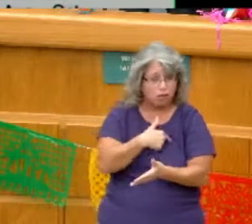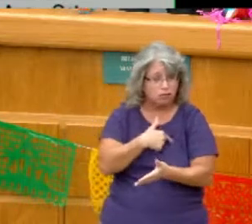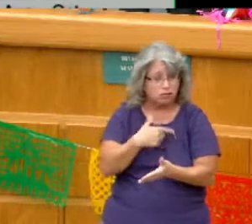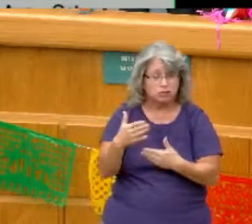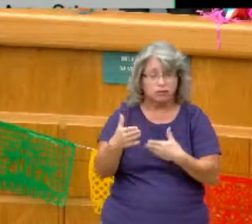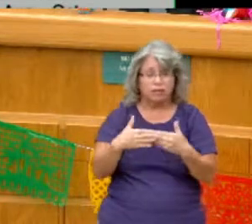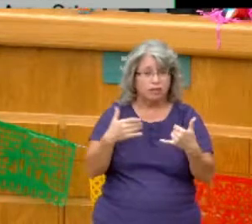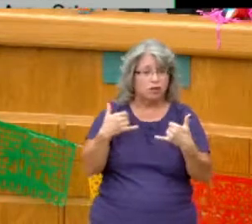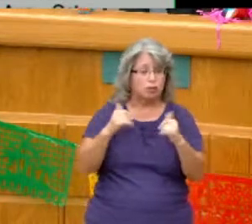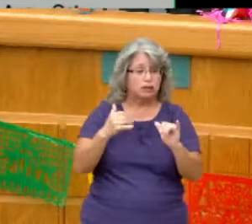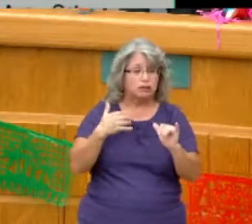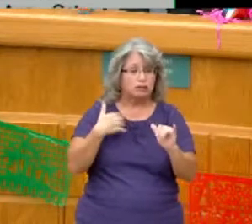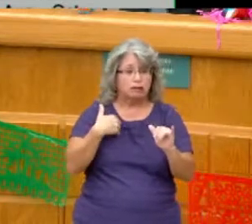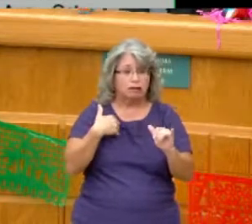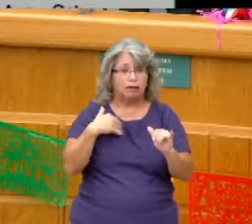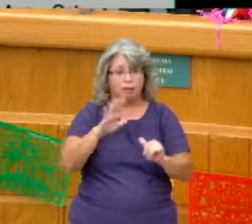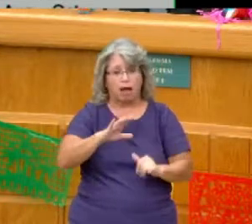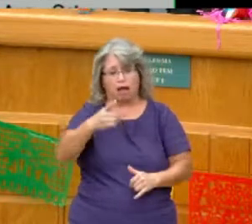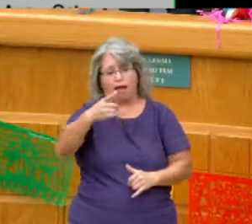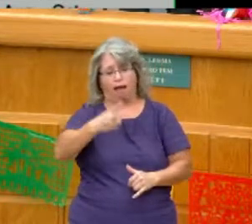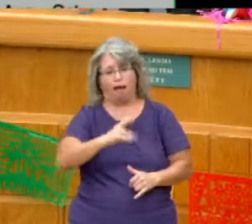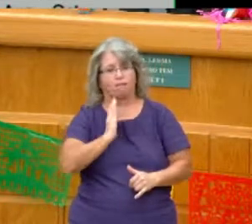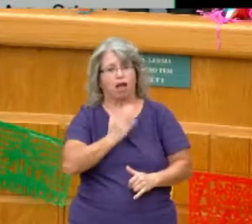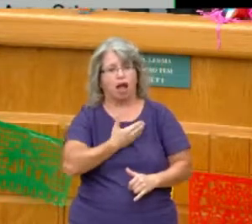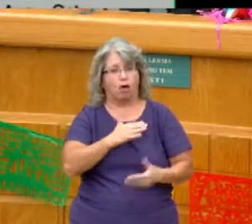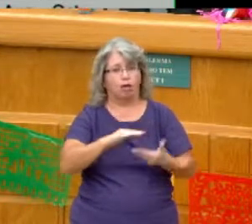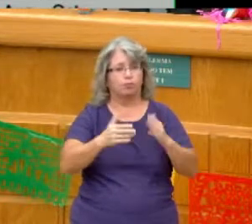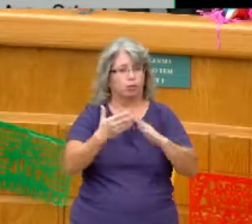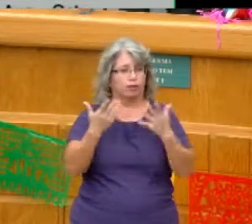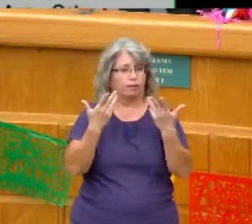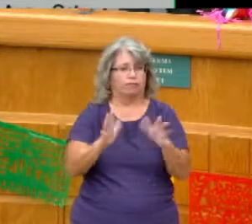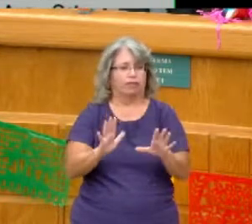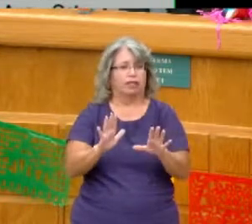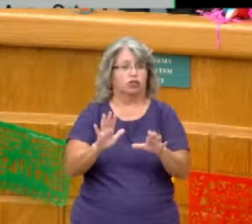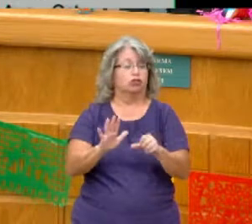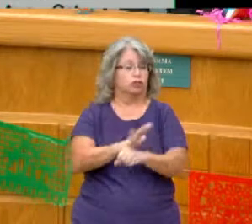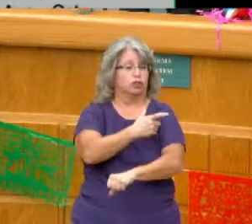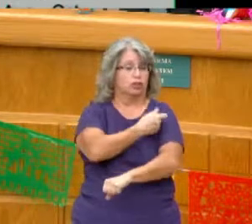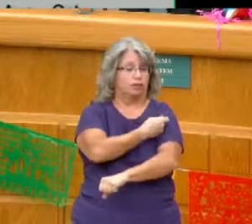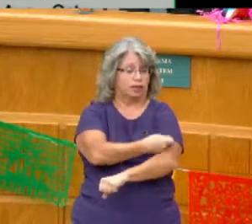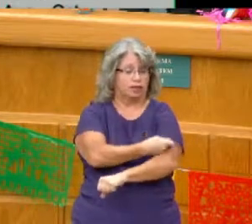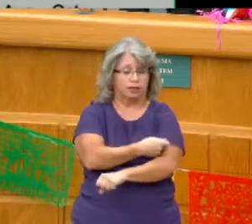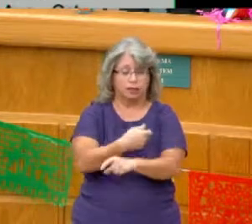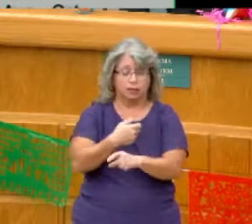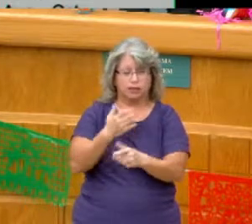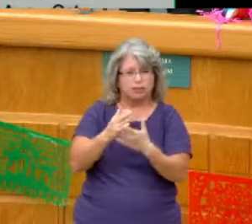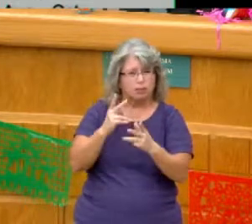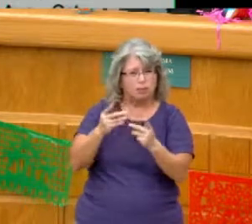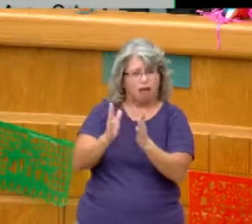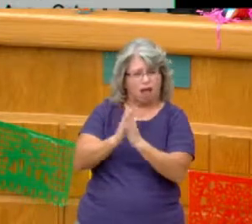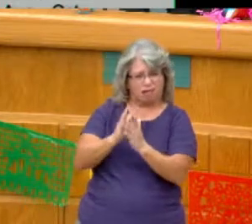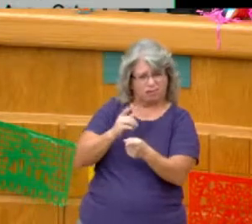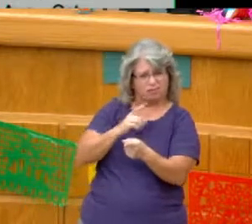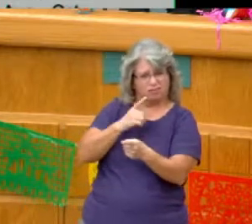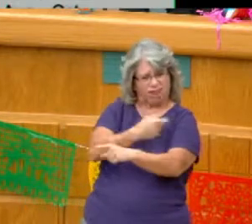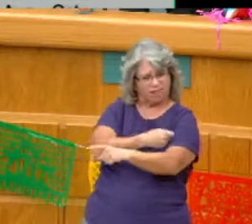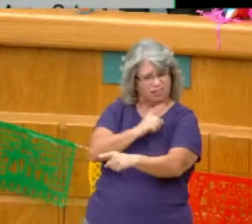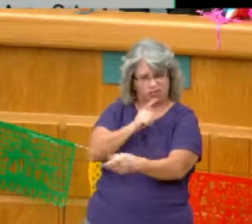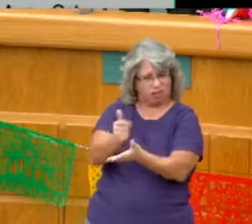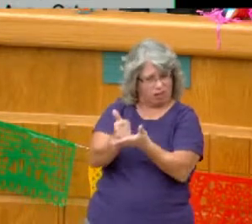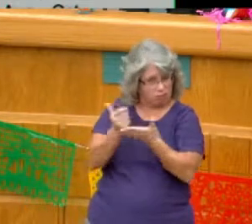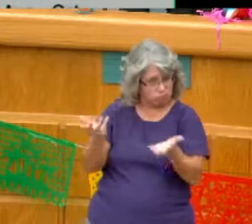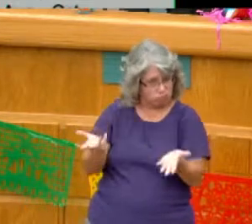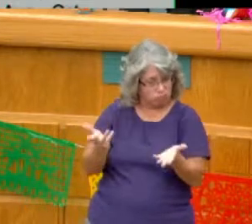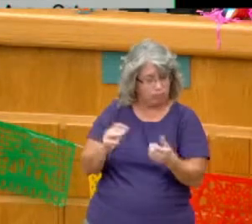about half of our community has been vaccinated at this point? So are the vaccines really doing anything? And so the way that we are